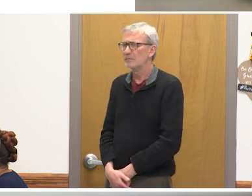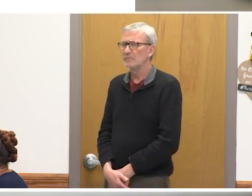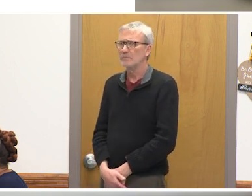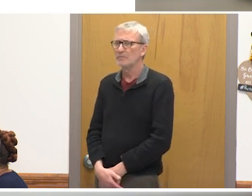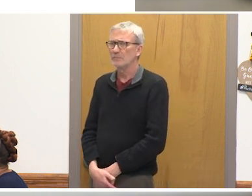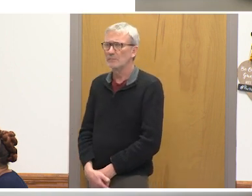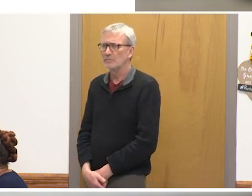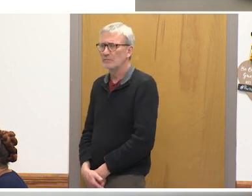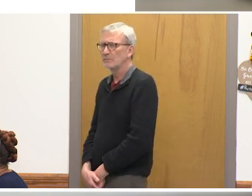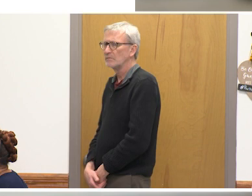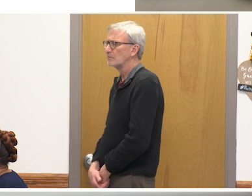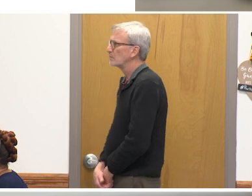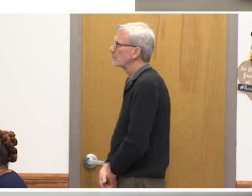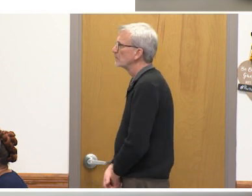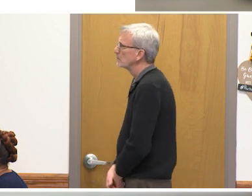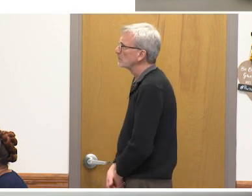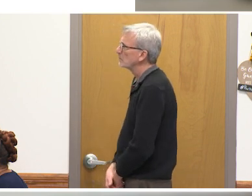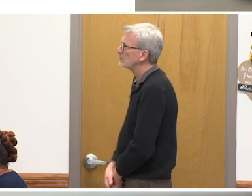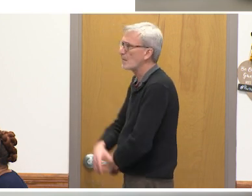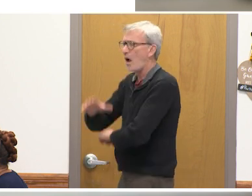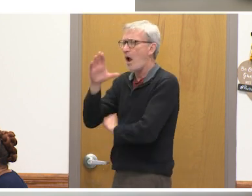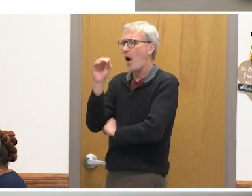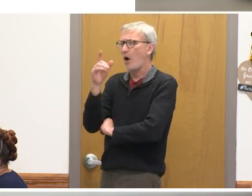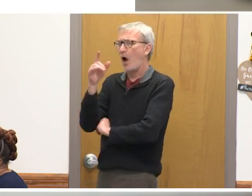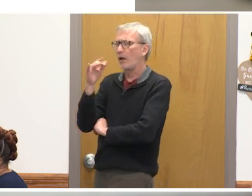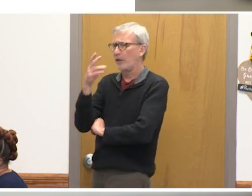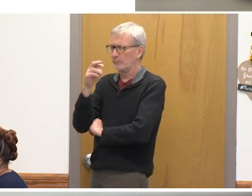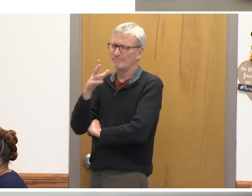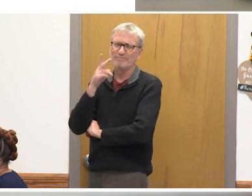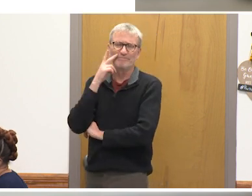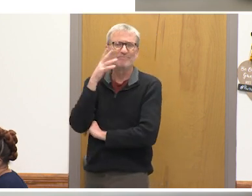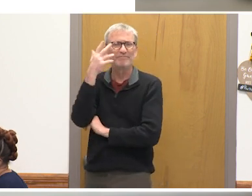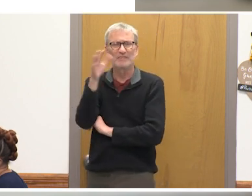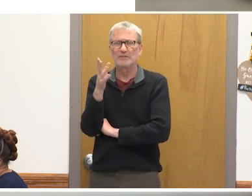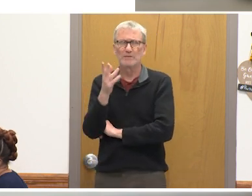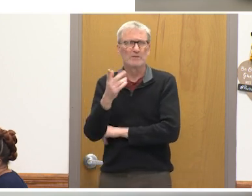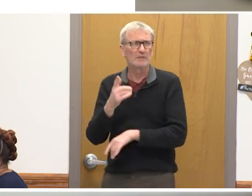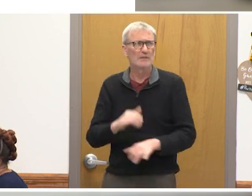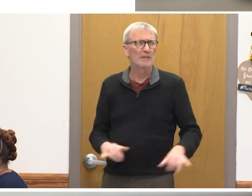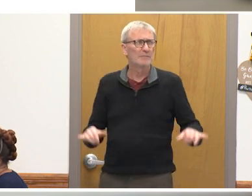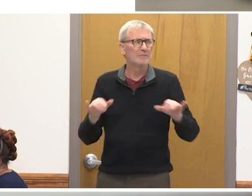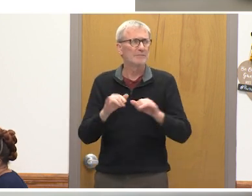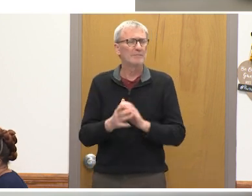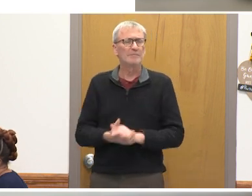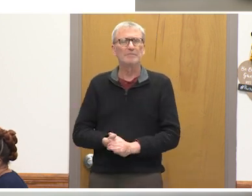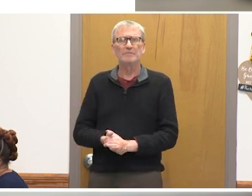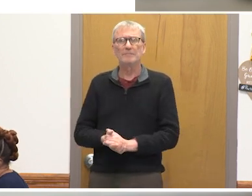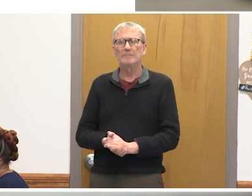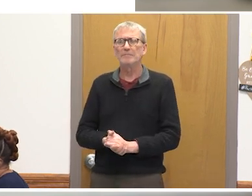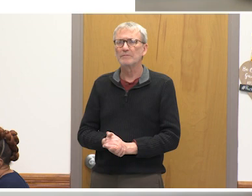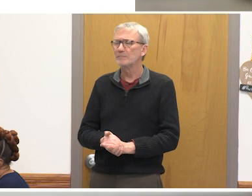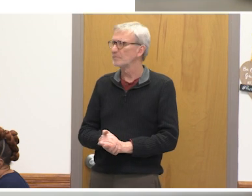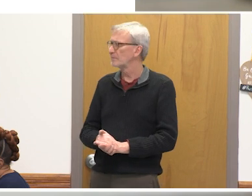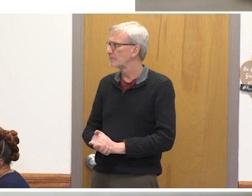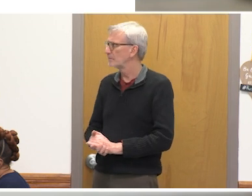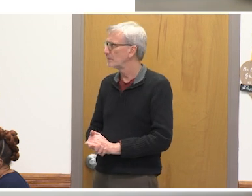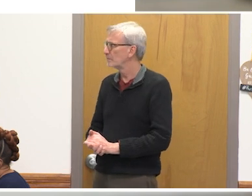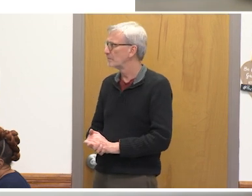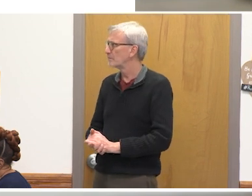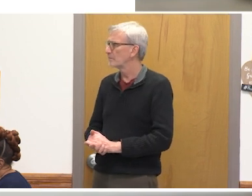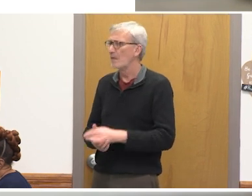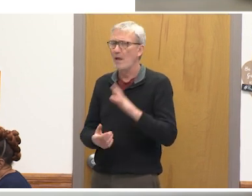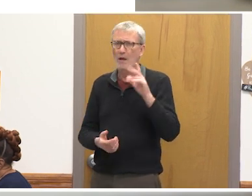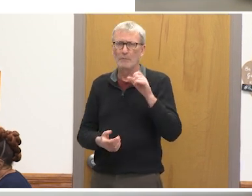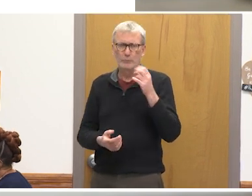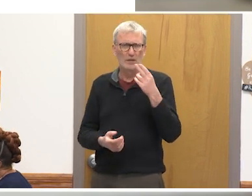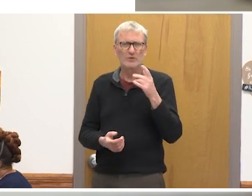All right, so Collier, we've seen these elements before, not too much to. And then